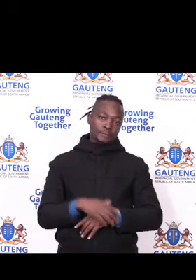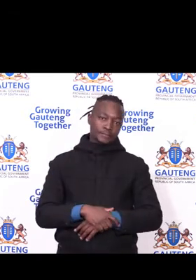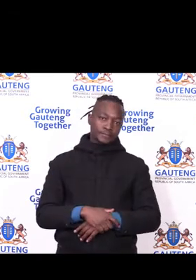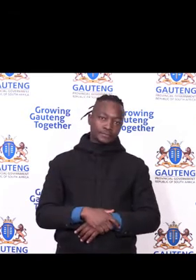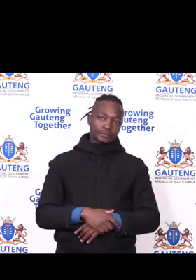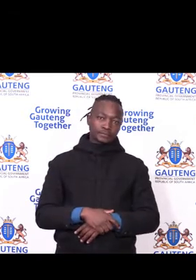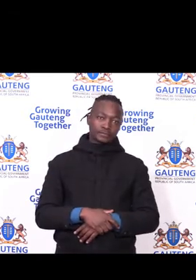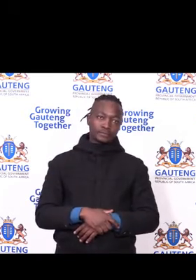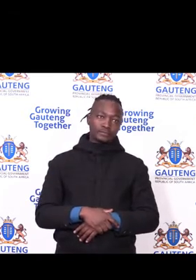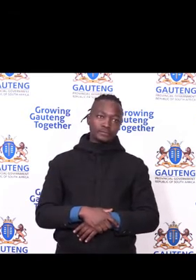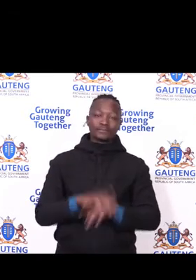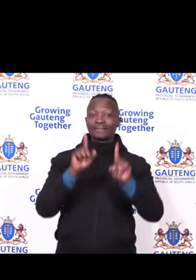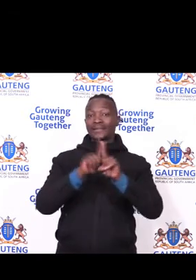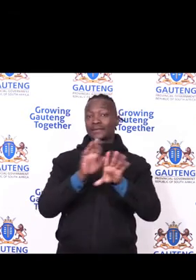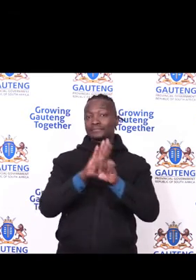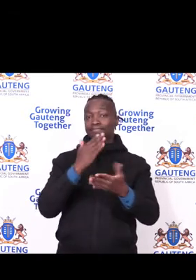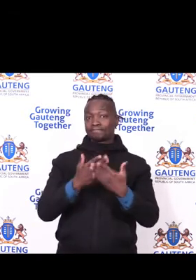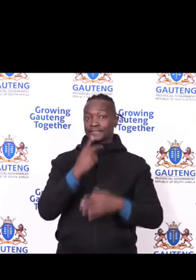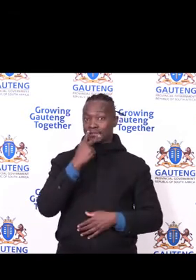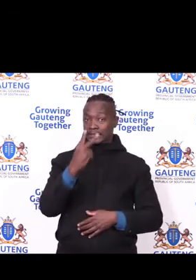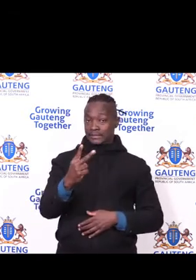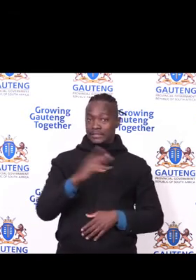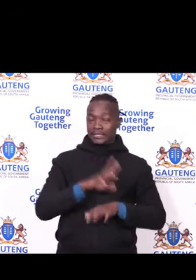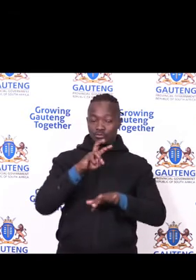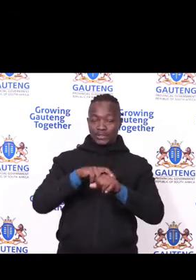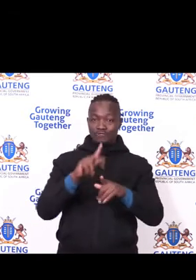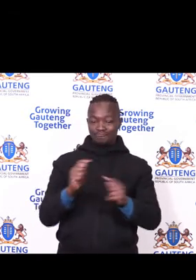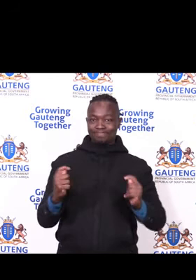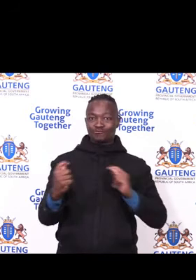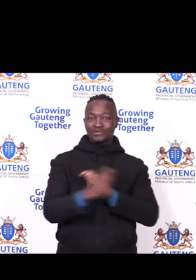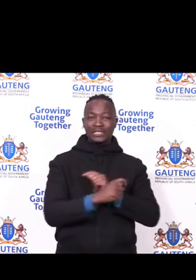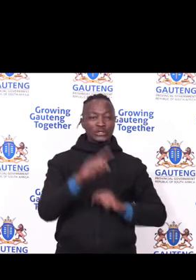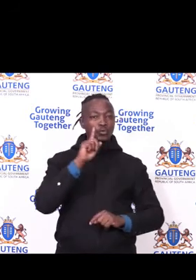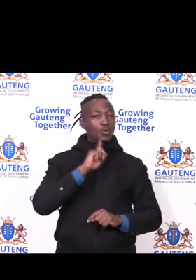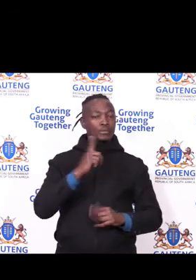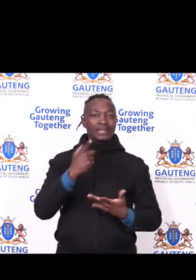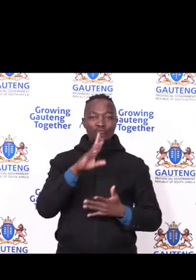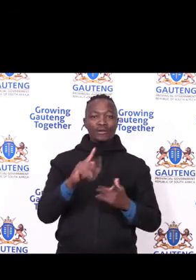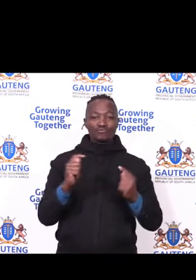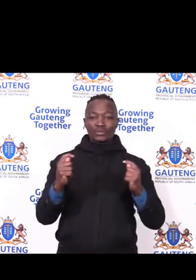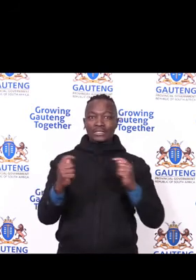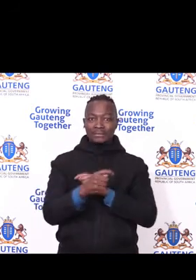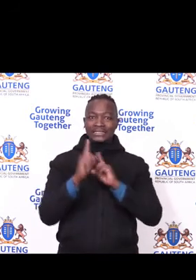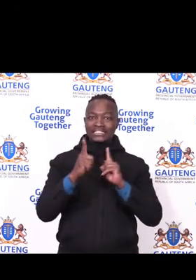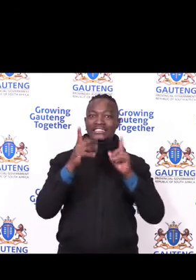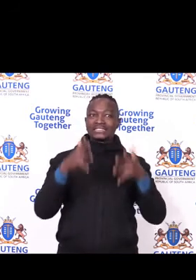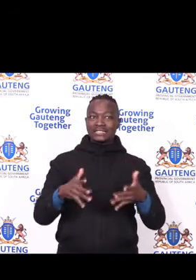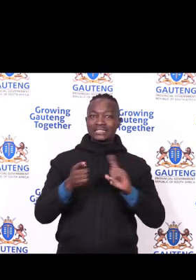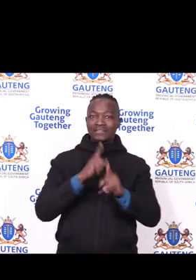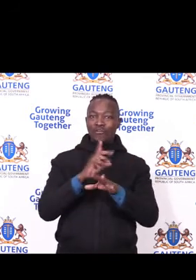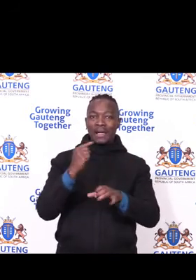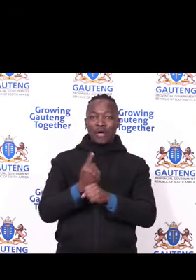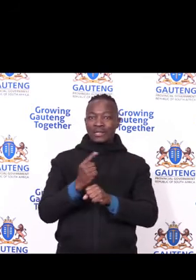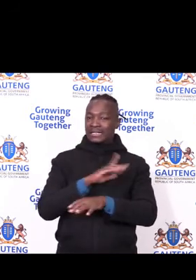So you can see that we need to replace almost, if we have to replace educators in Gauteng that don't want to come